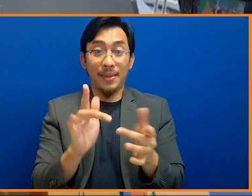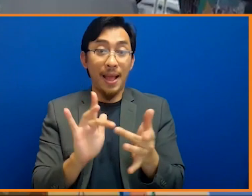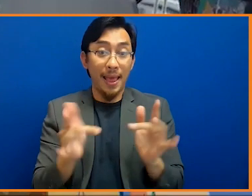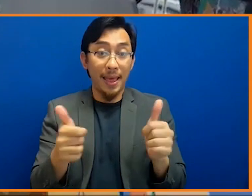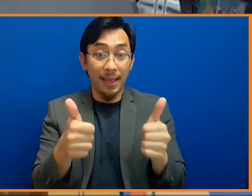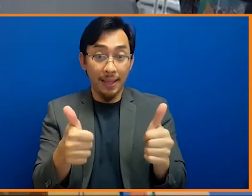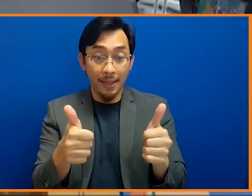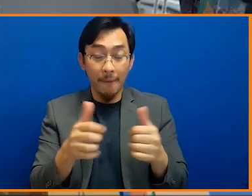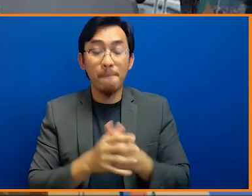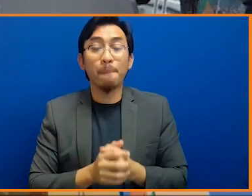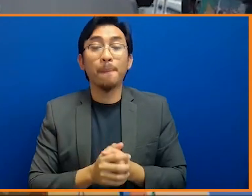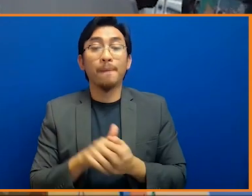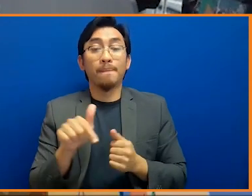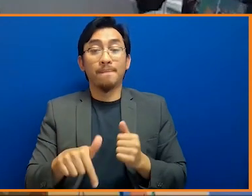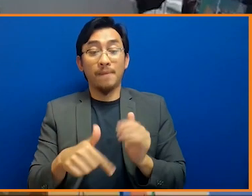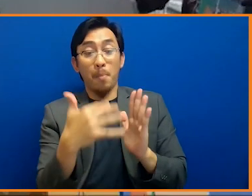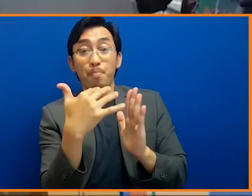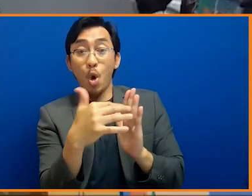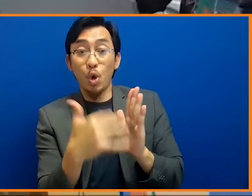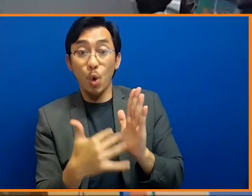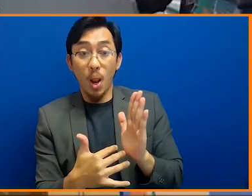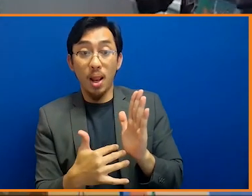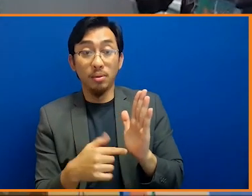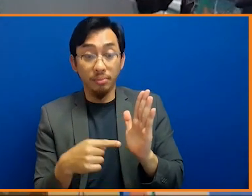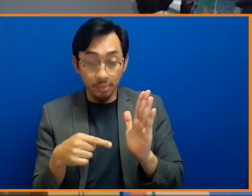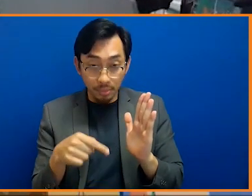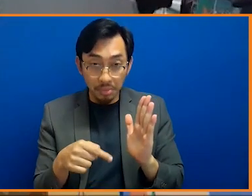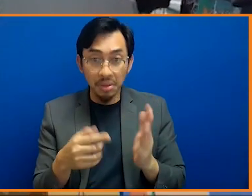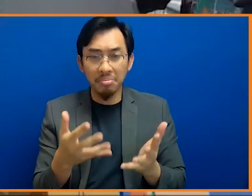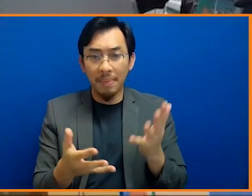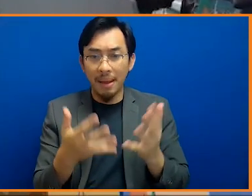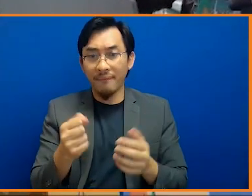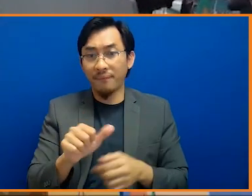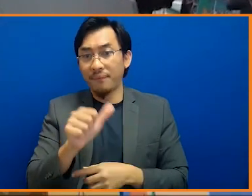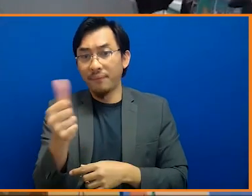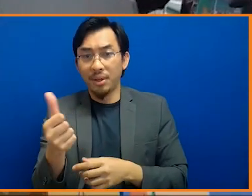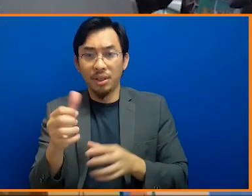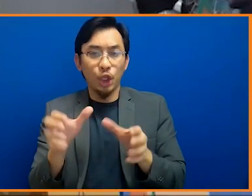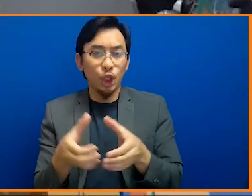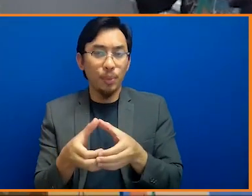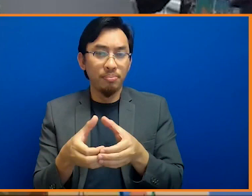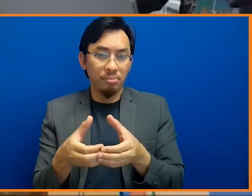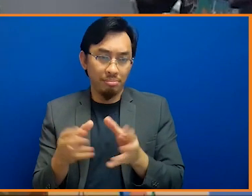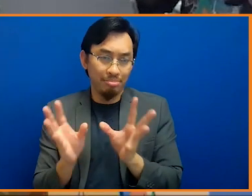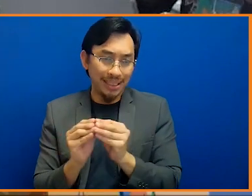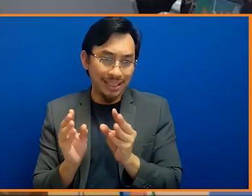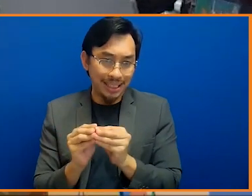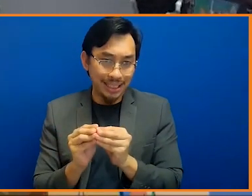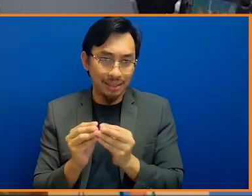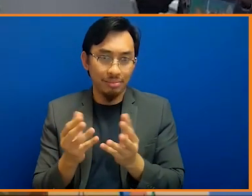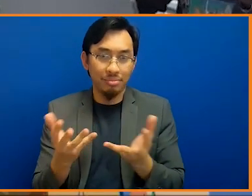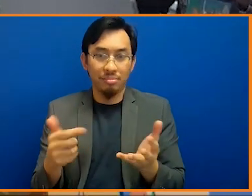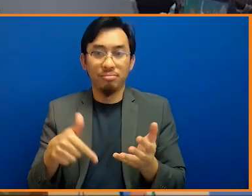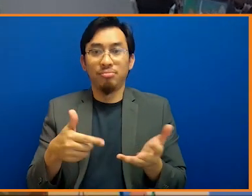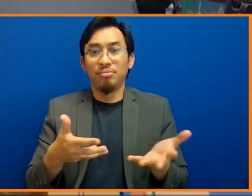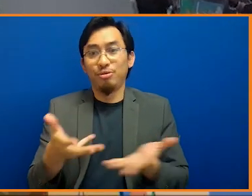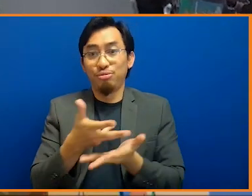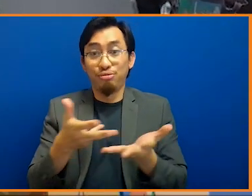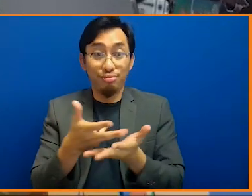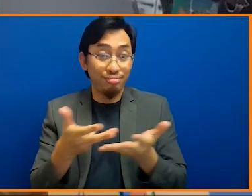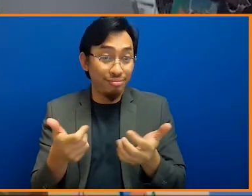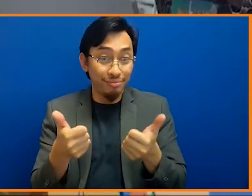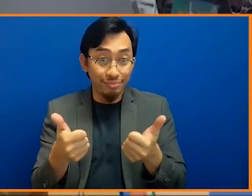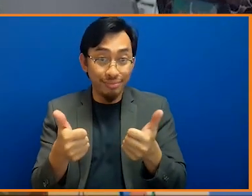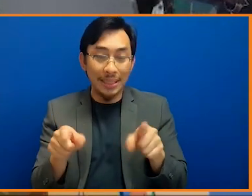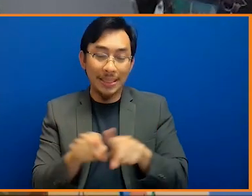link, and within each module, they probably have another group meeting and some other